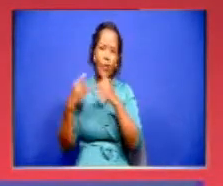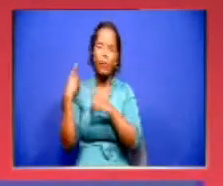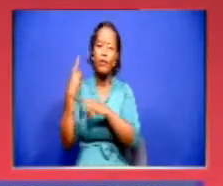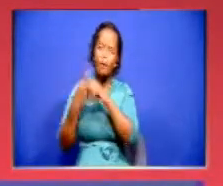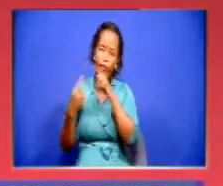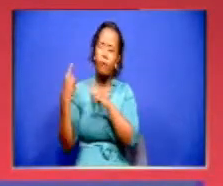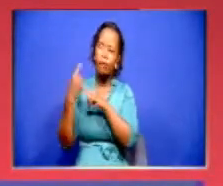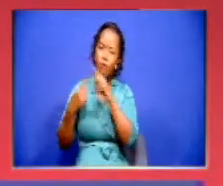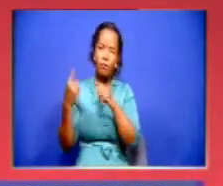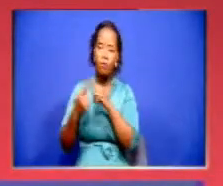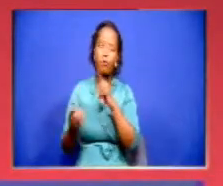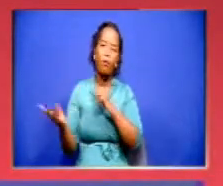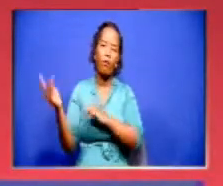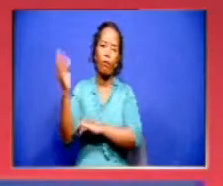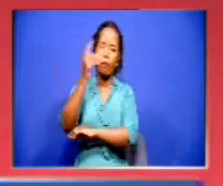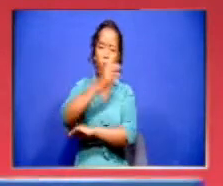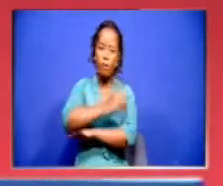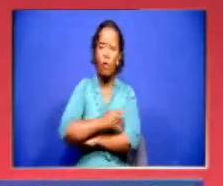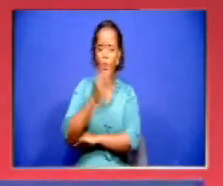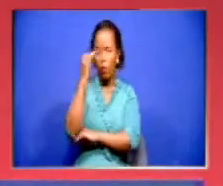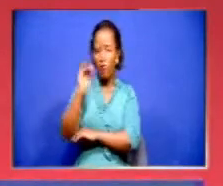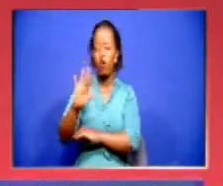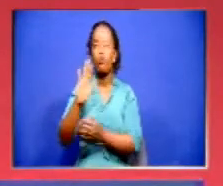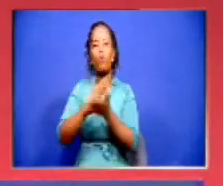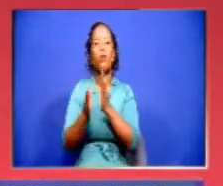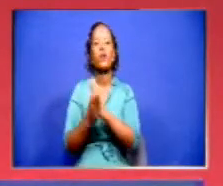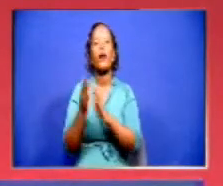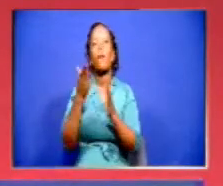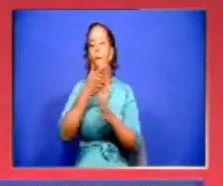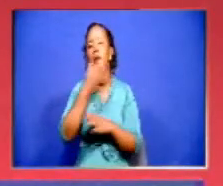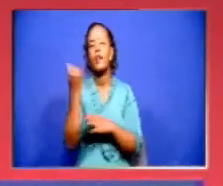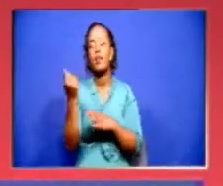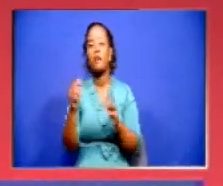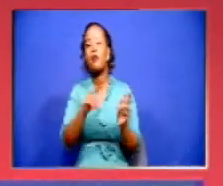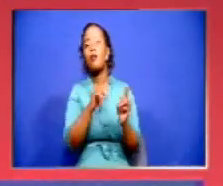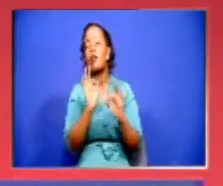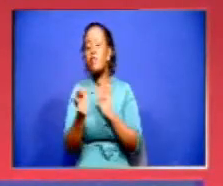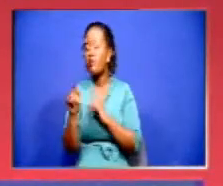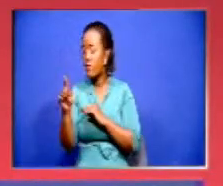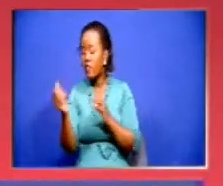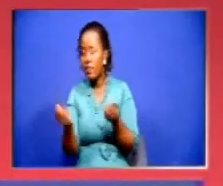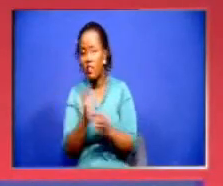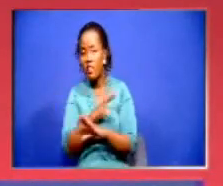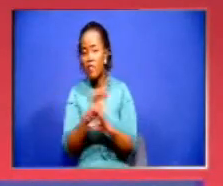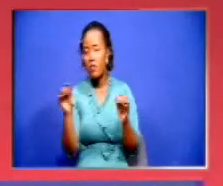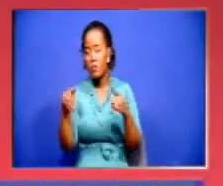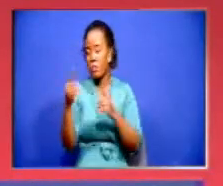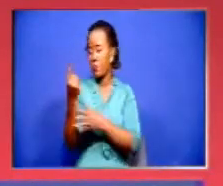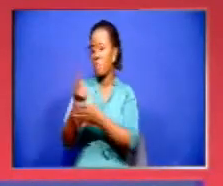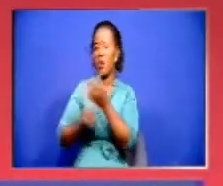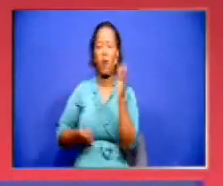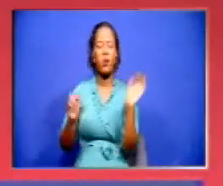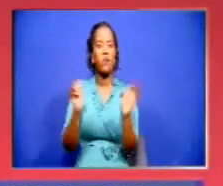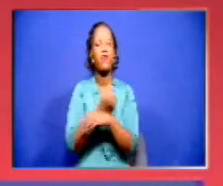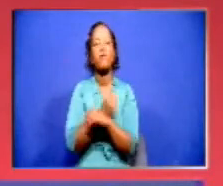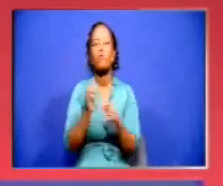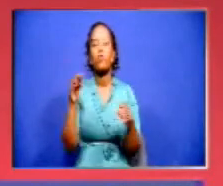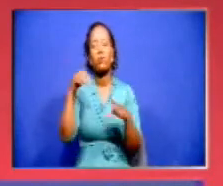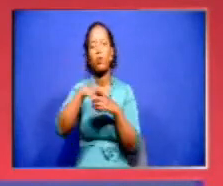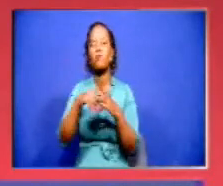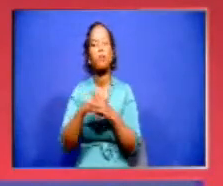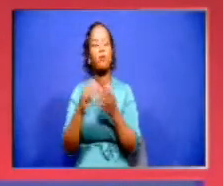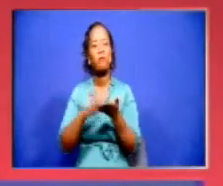of your life so that you become useful. Minus that, you'll be on your own and you won't make any contribution